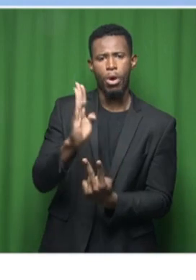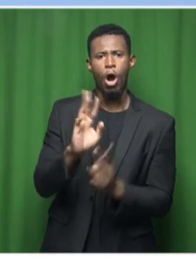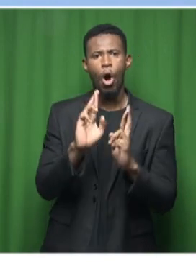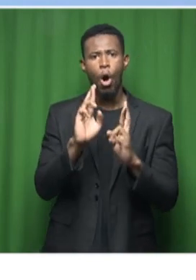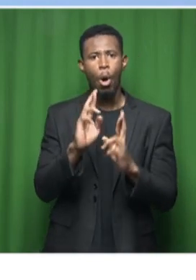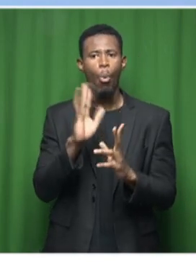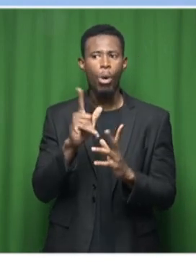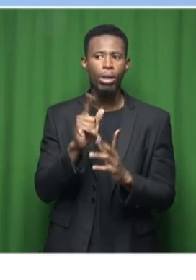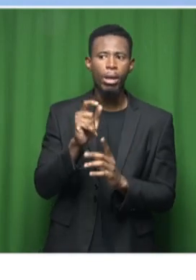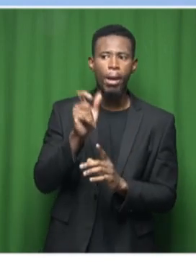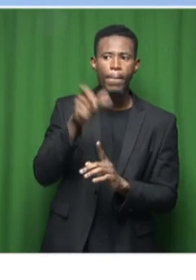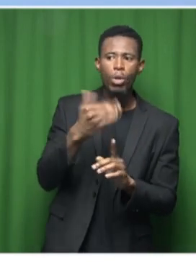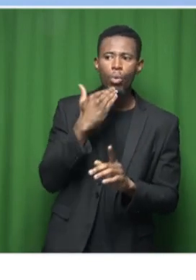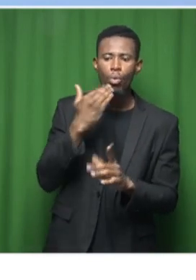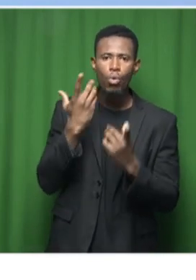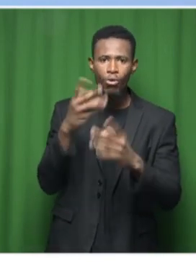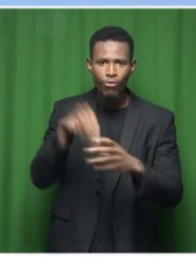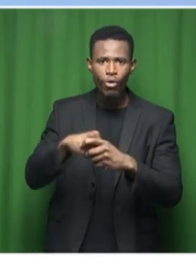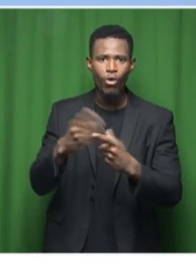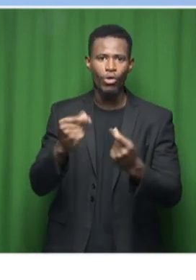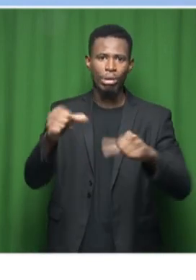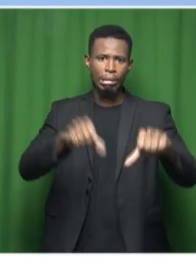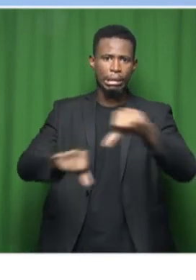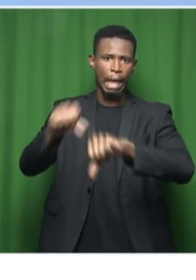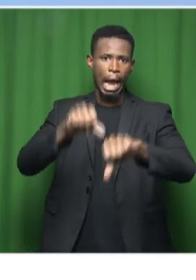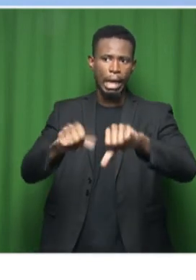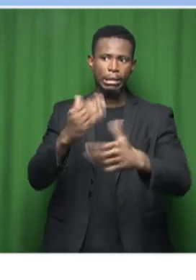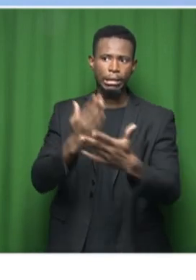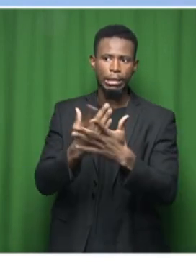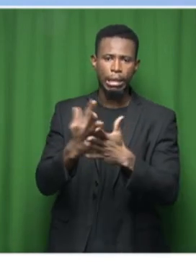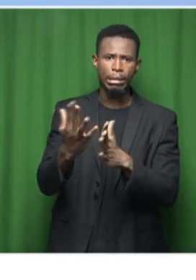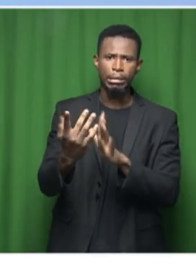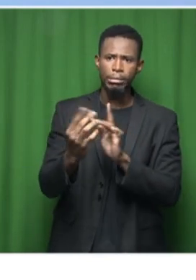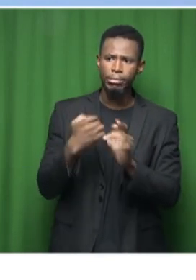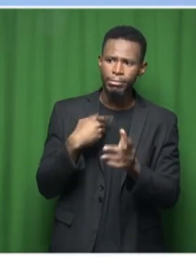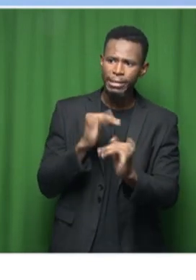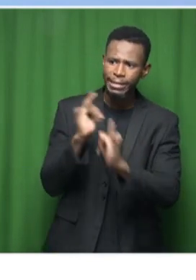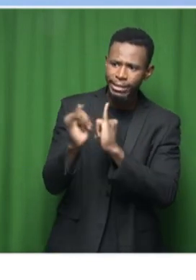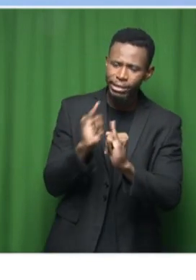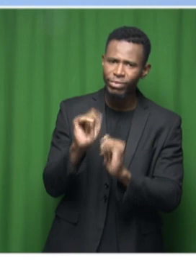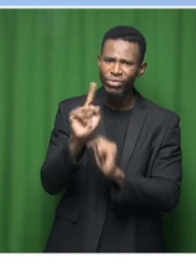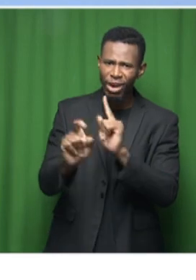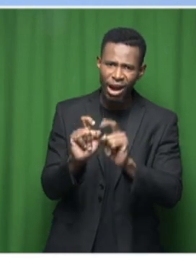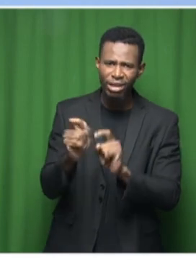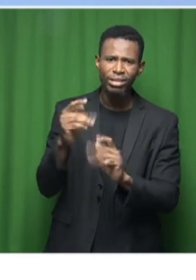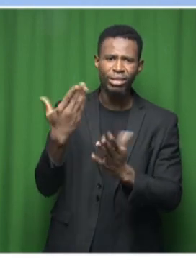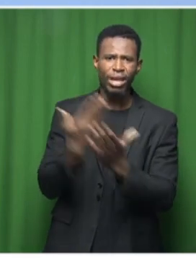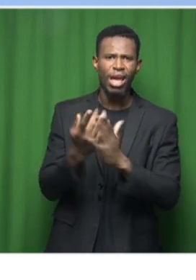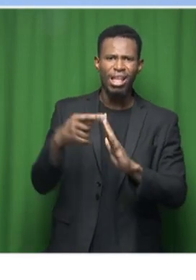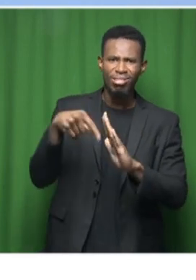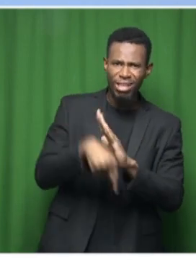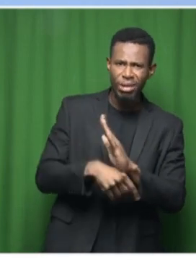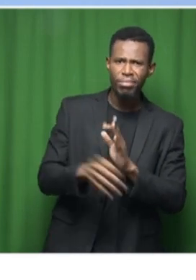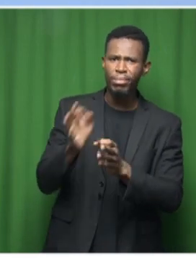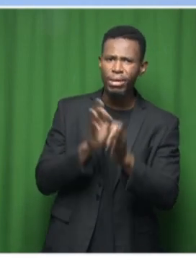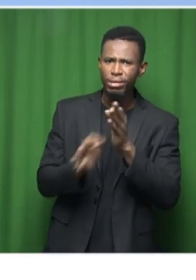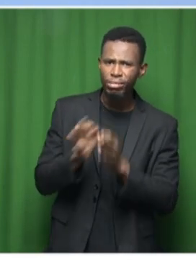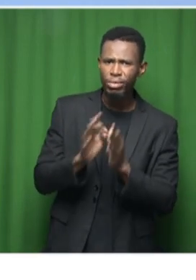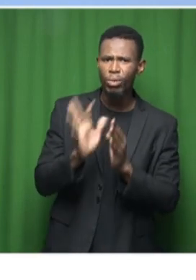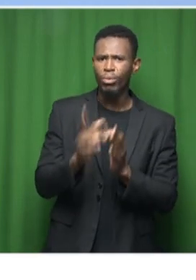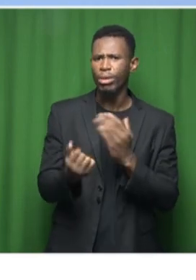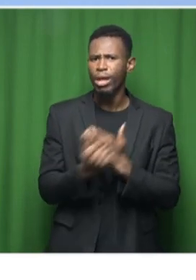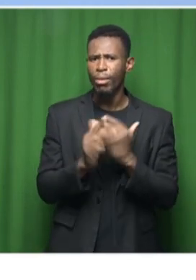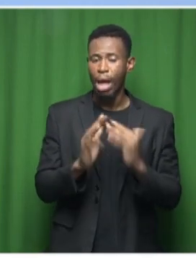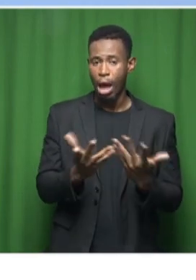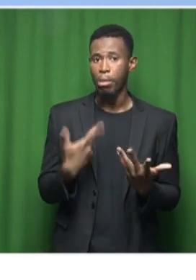a scientist on this floor who could actually get down into explaining exactly how that is supposed to happen, and